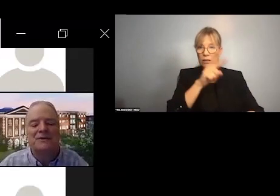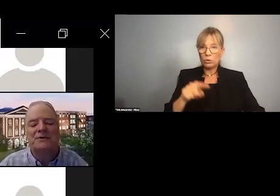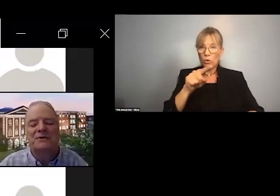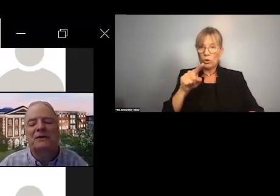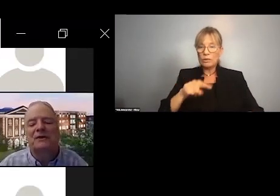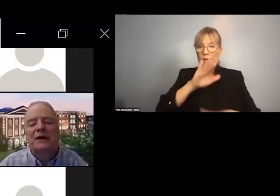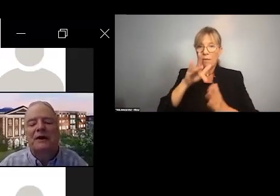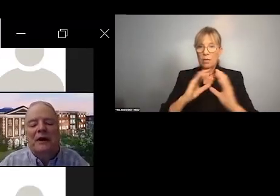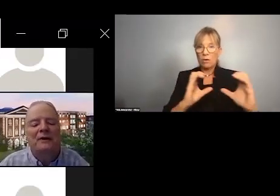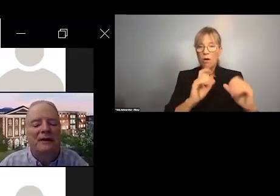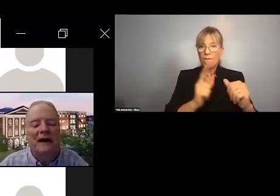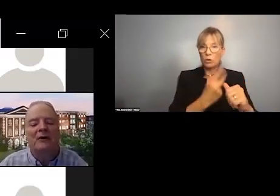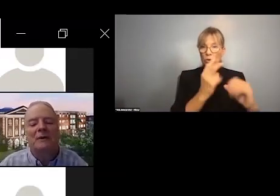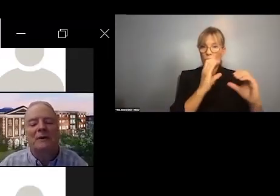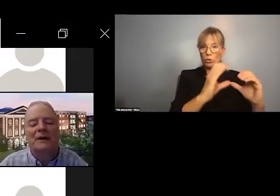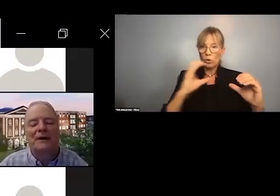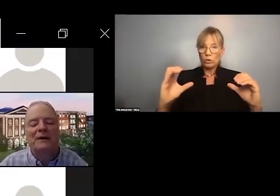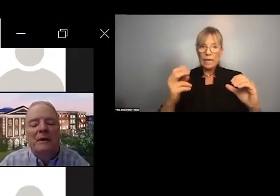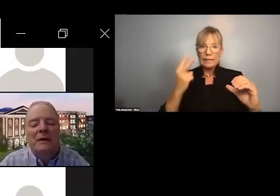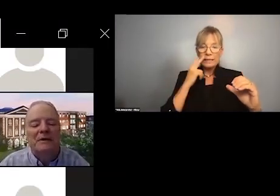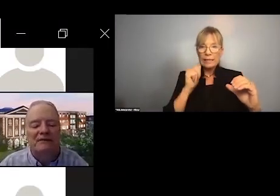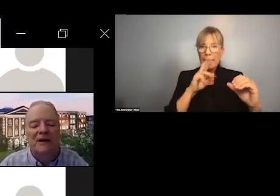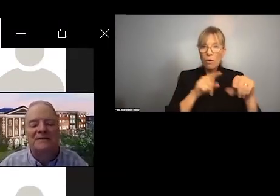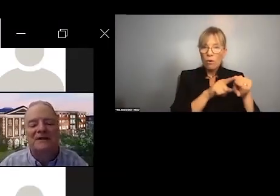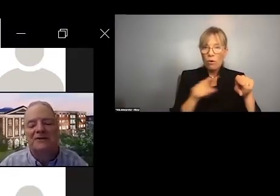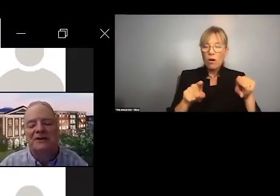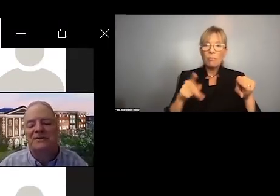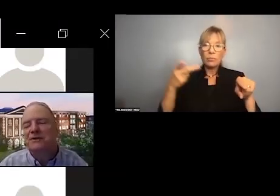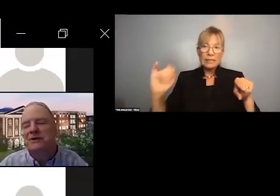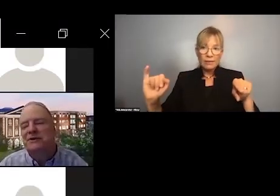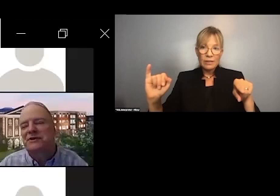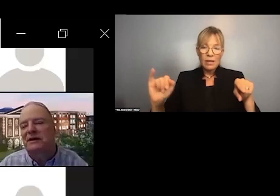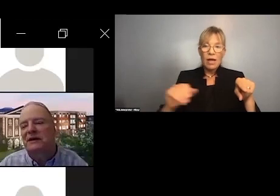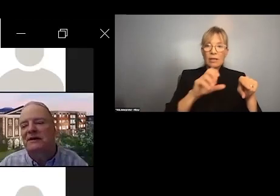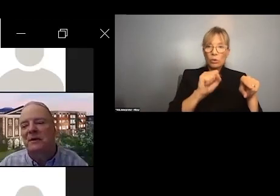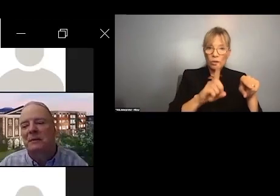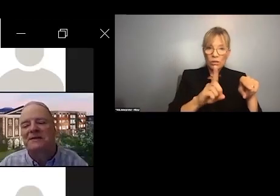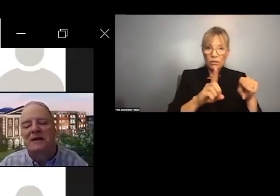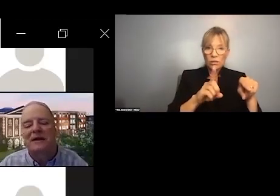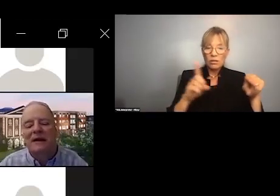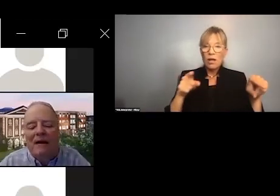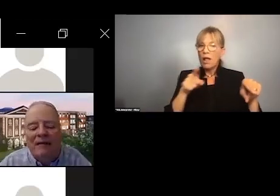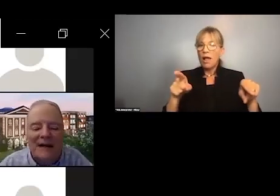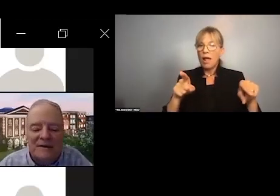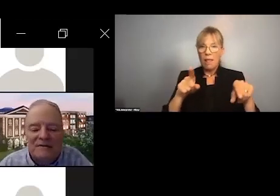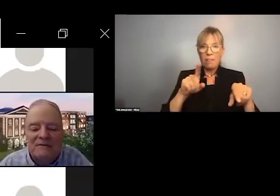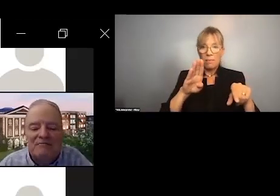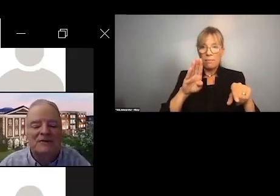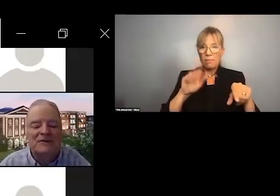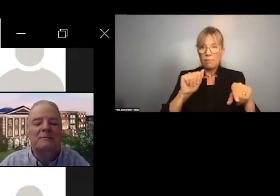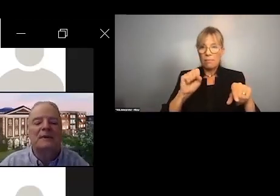the first 2 circles, you'll see the arrow between perceived isolation and social disconnectedness at baseline.